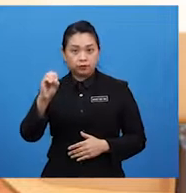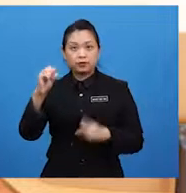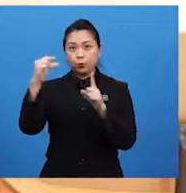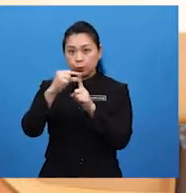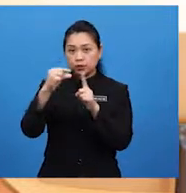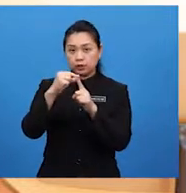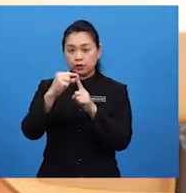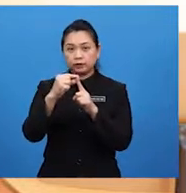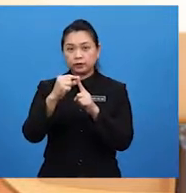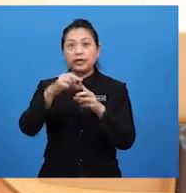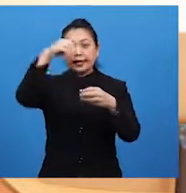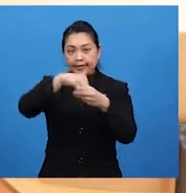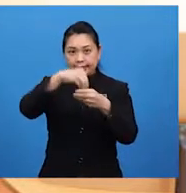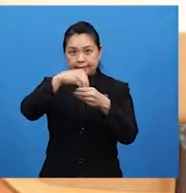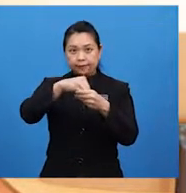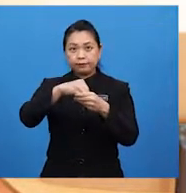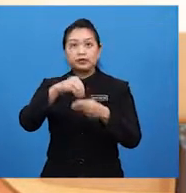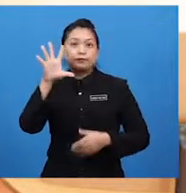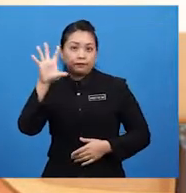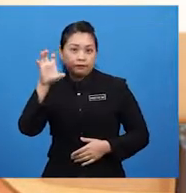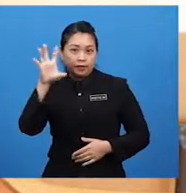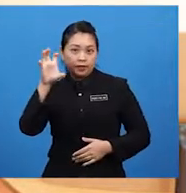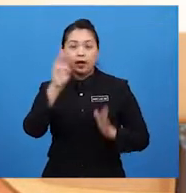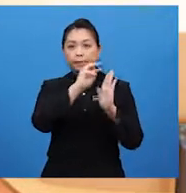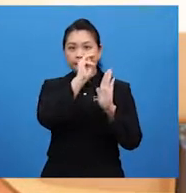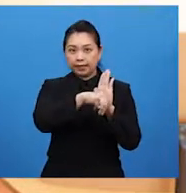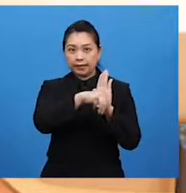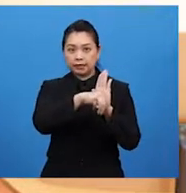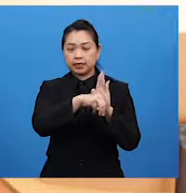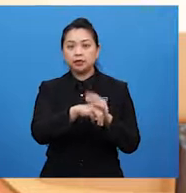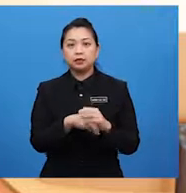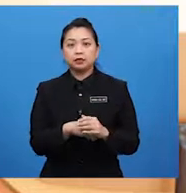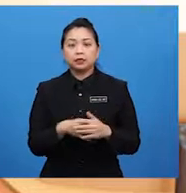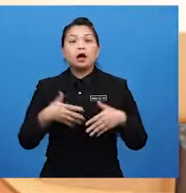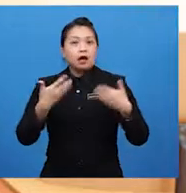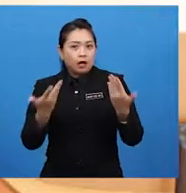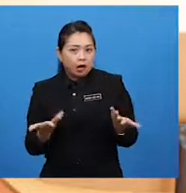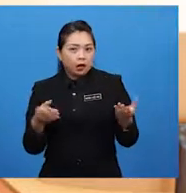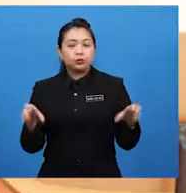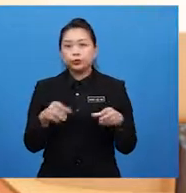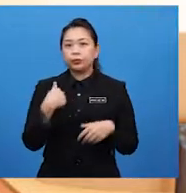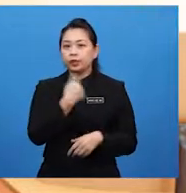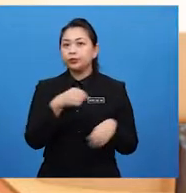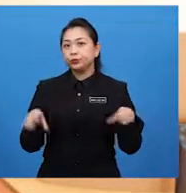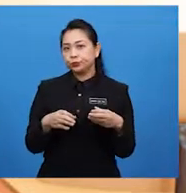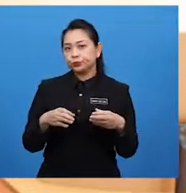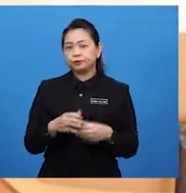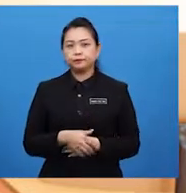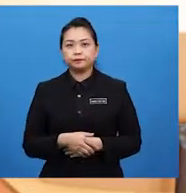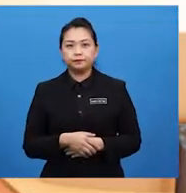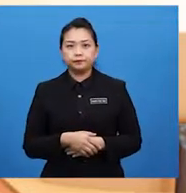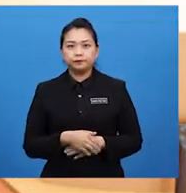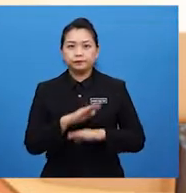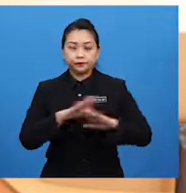words within 50 minutes. Now, how do we do that? Well,